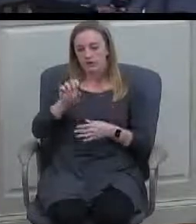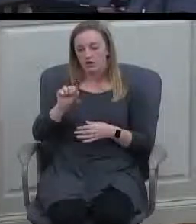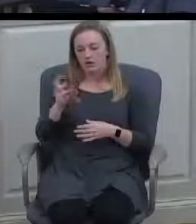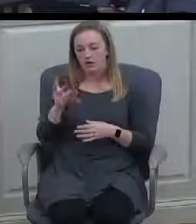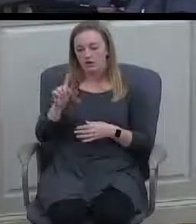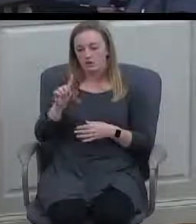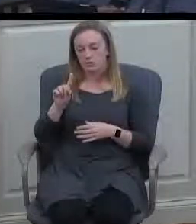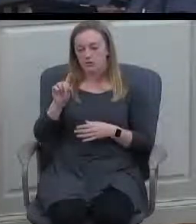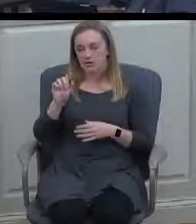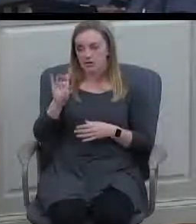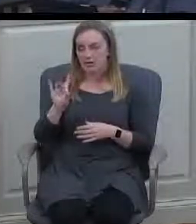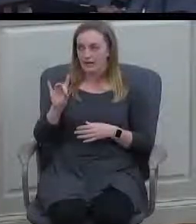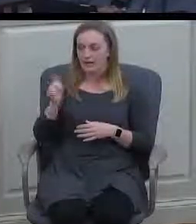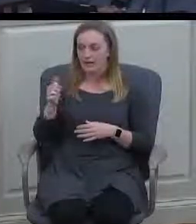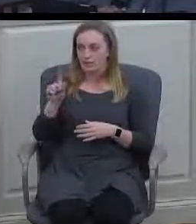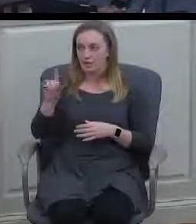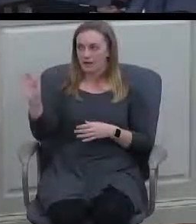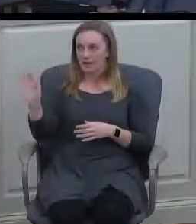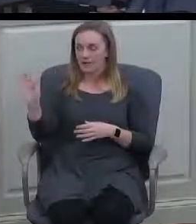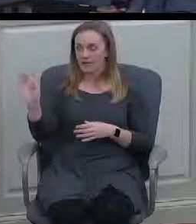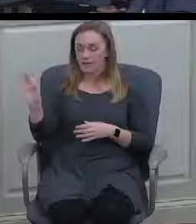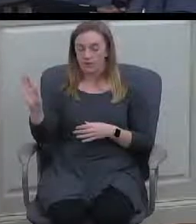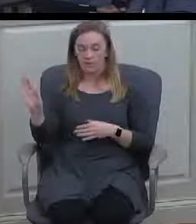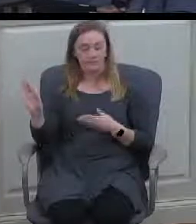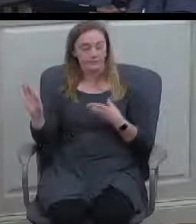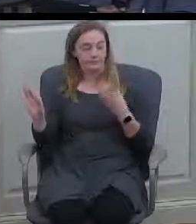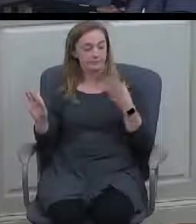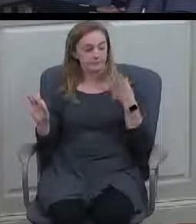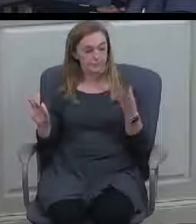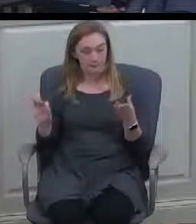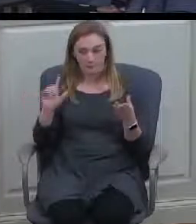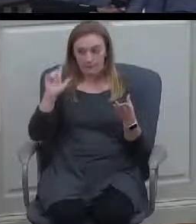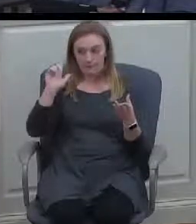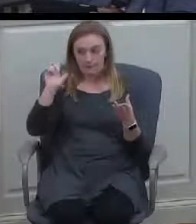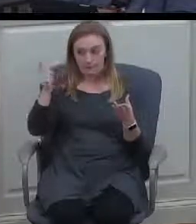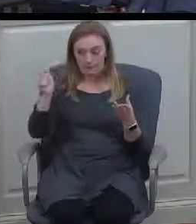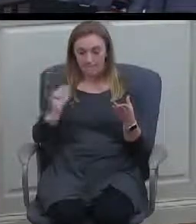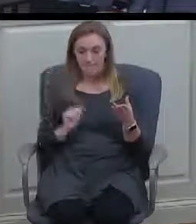61-810-1F. There's a motion by Commissioner Terry, is there a second?